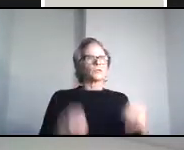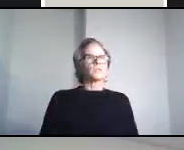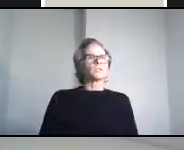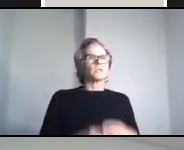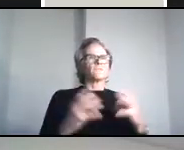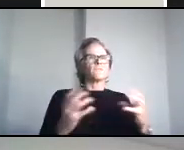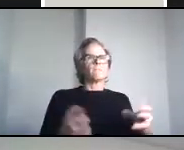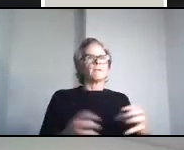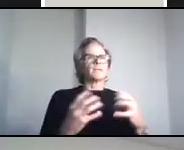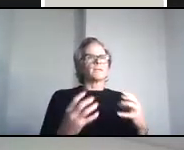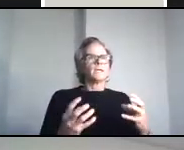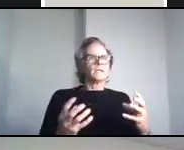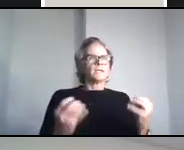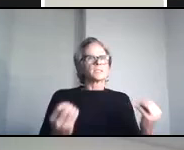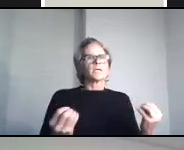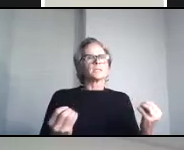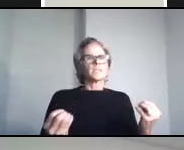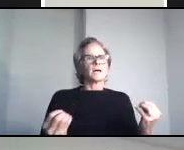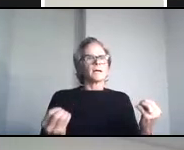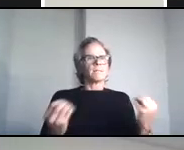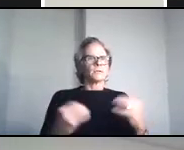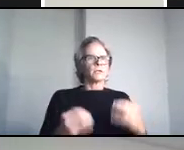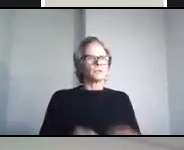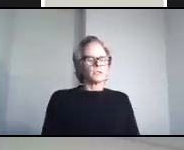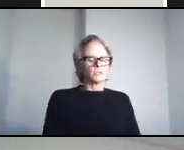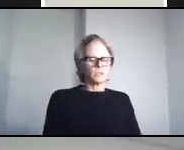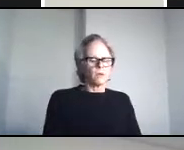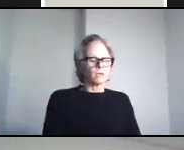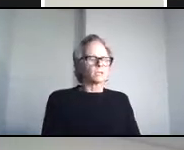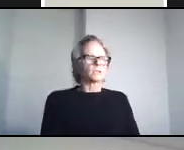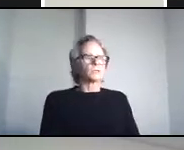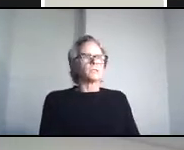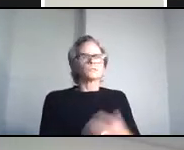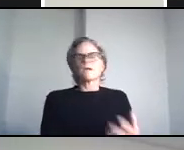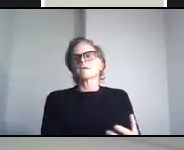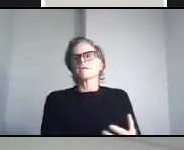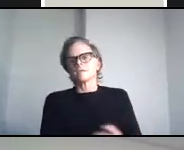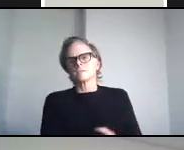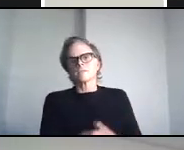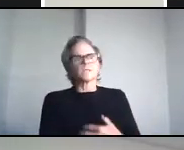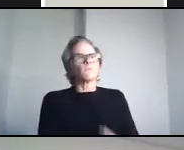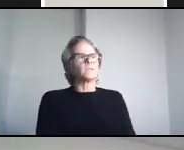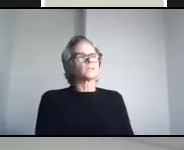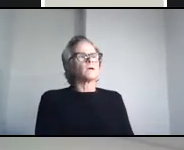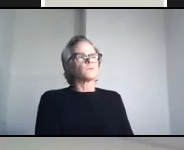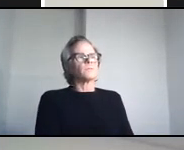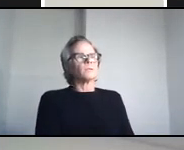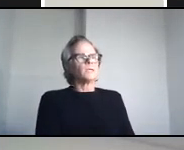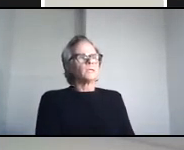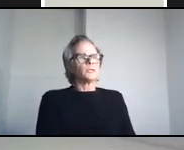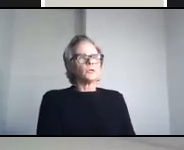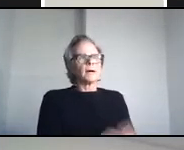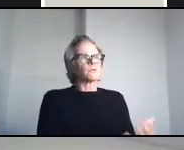on a tradition of form making that excites the eye, built on a tradition of architecture that is recognized and in some ways